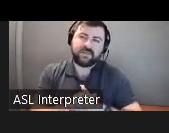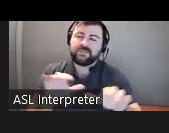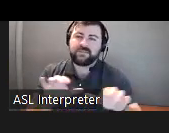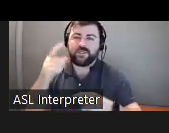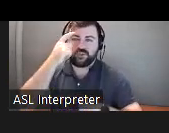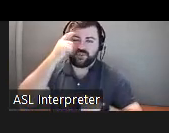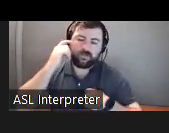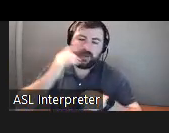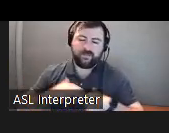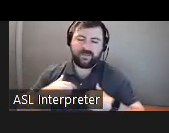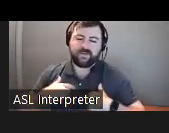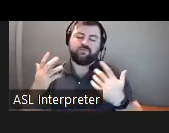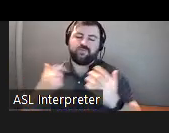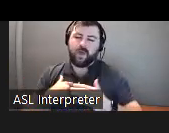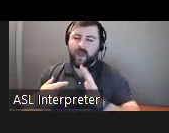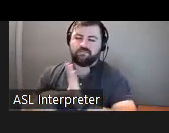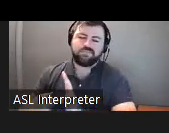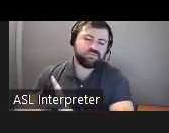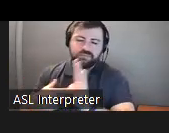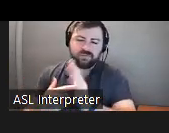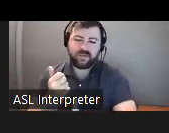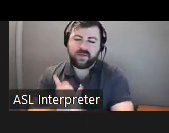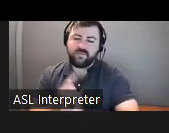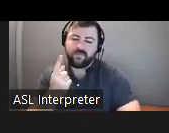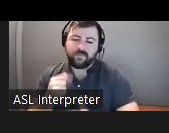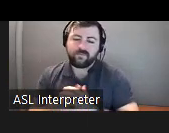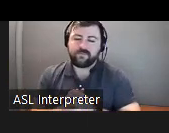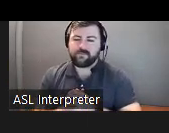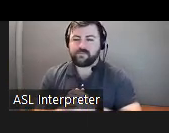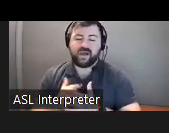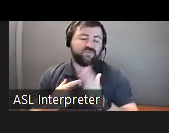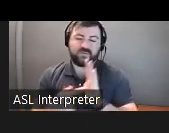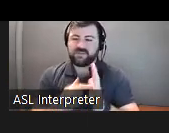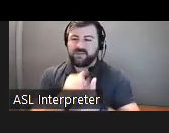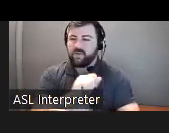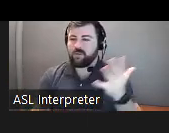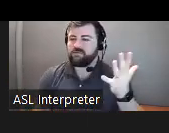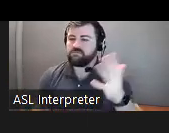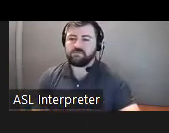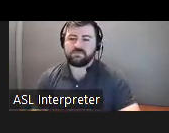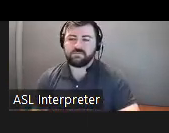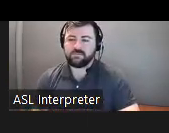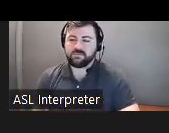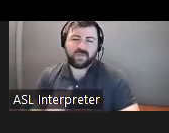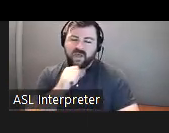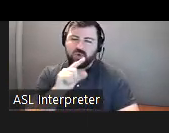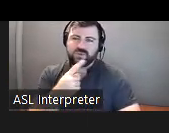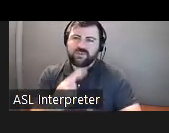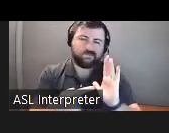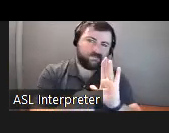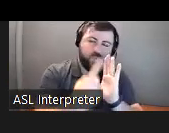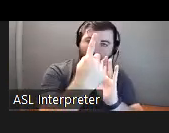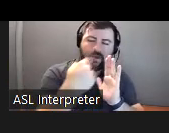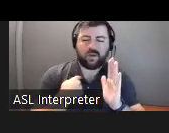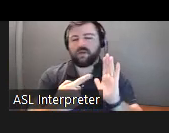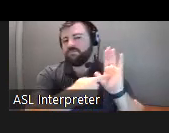on me. So I represent everybody in rural areas. I represent them all. So I don't just stand for one, I stand for